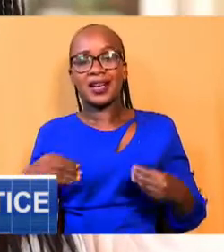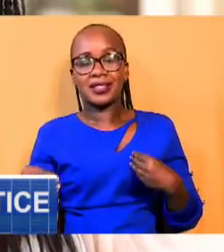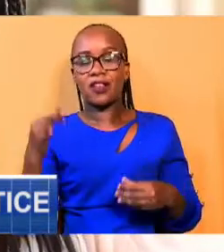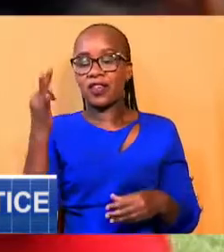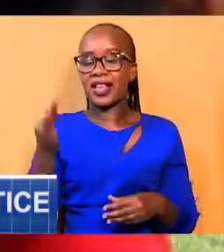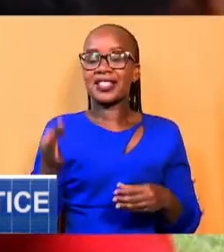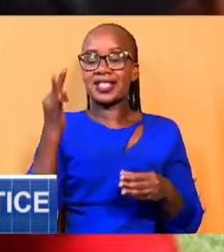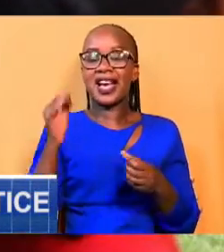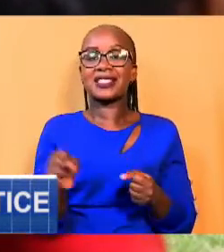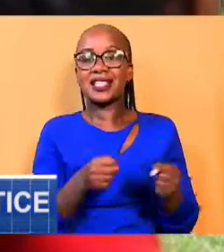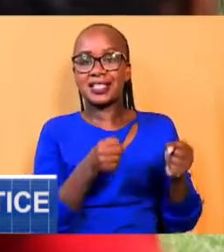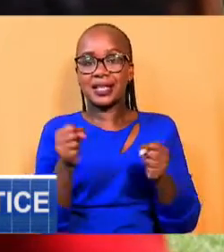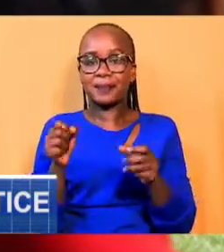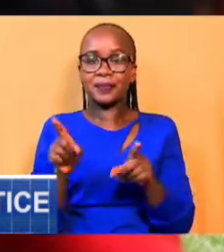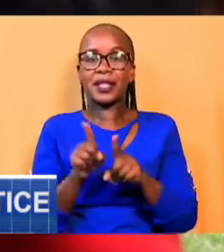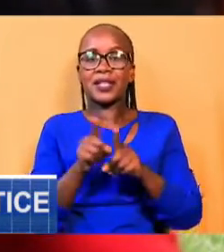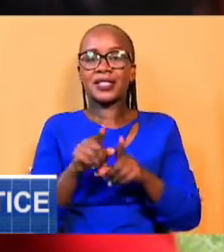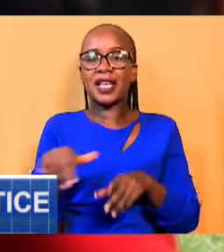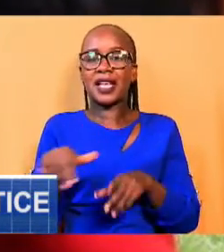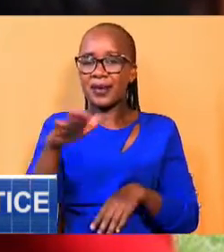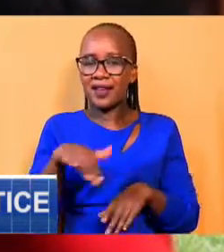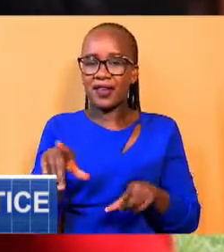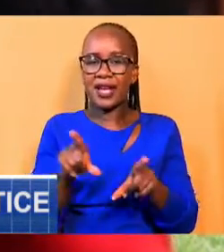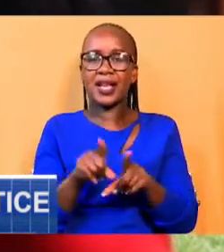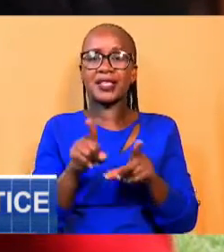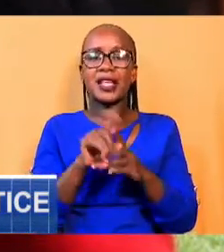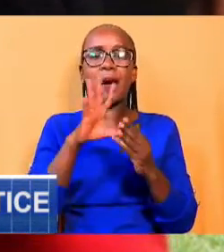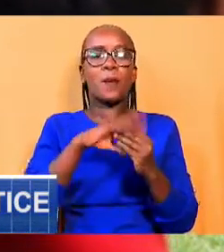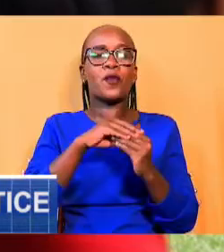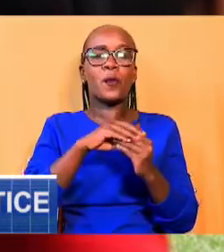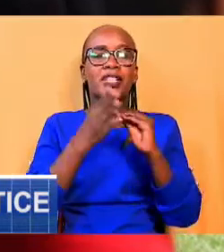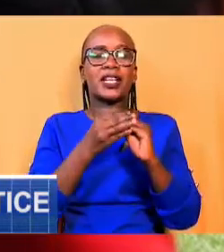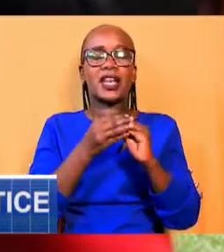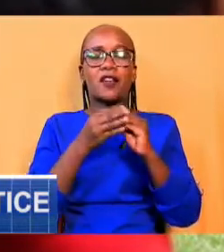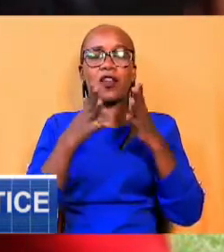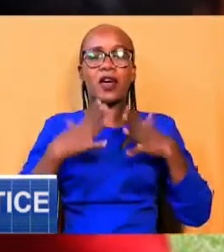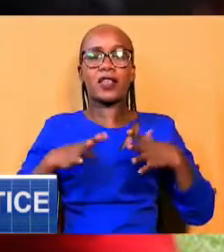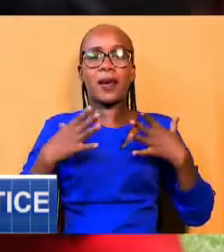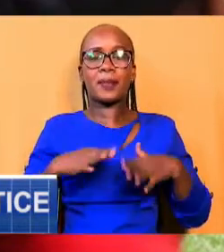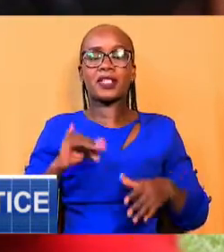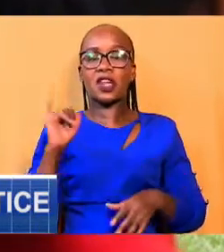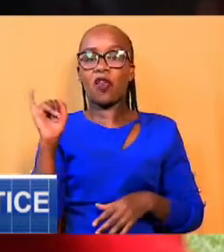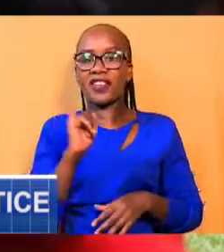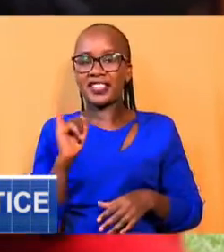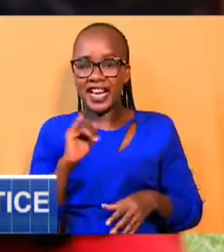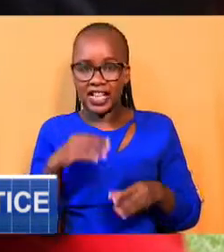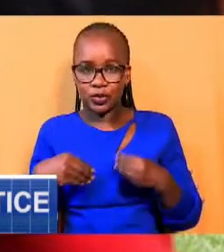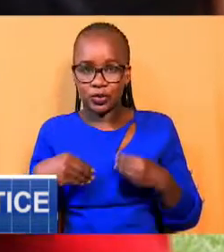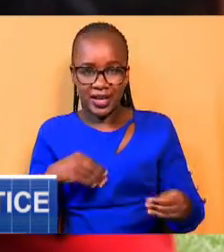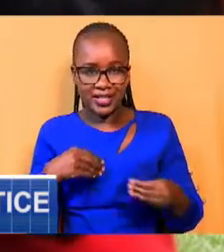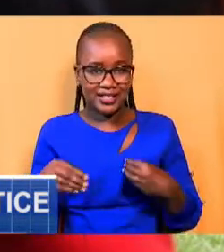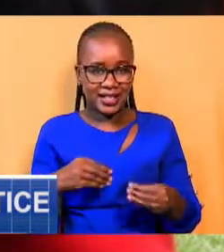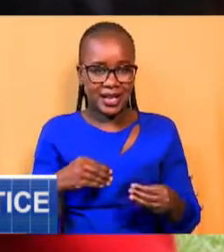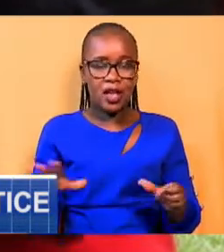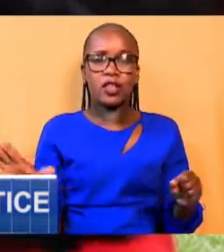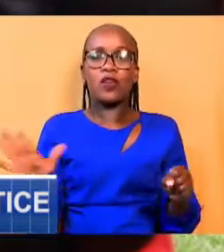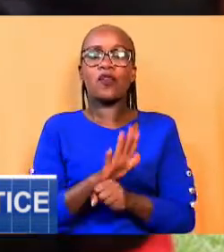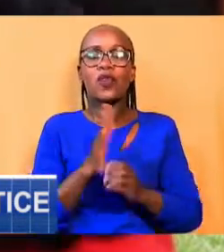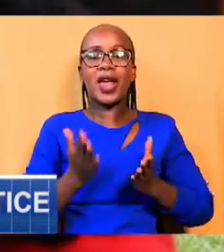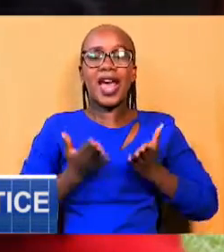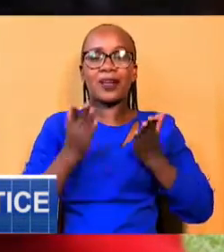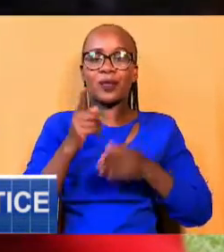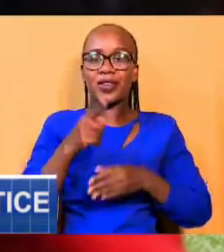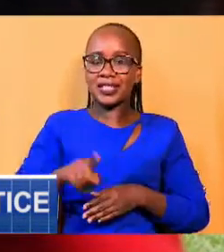justice system. An enabling environment can also be created for persons with intellectual disabilities to freely